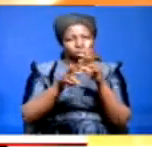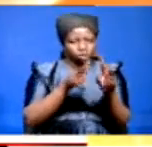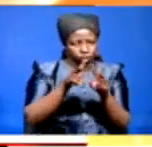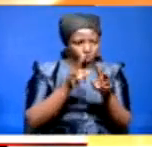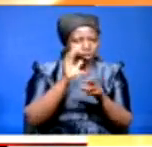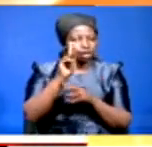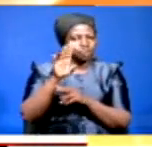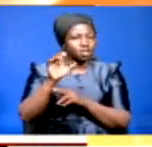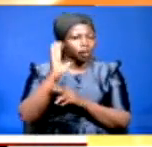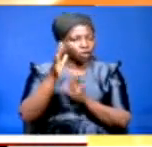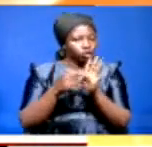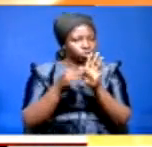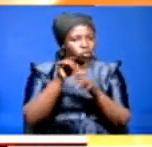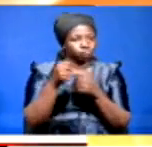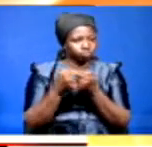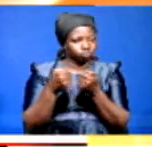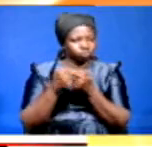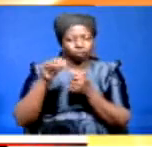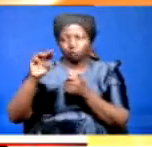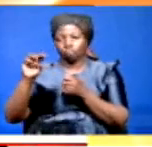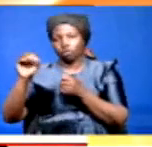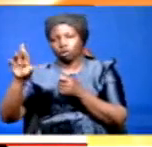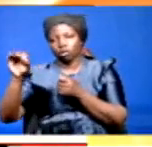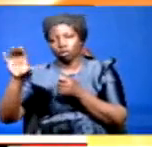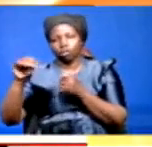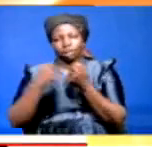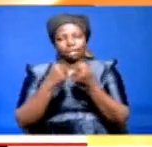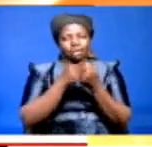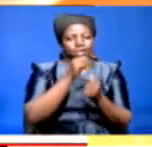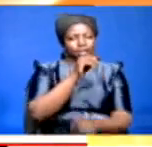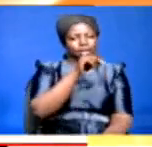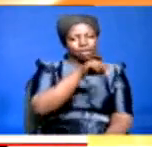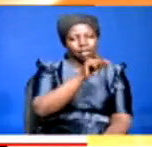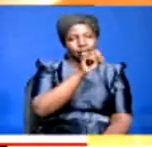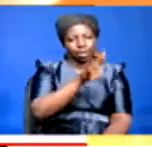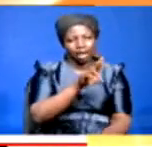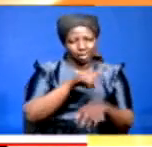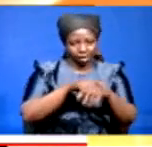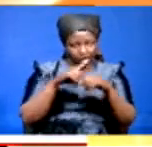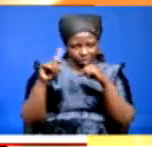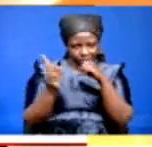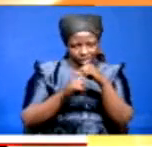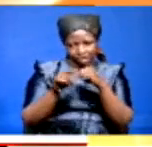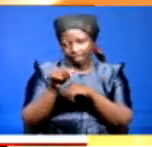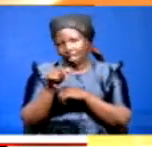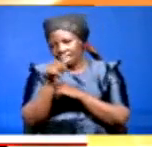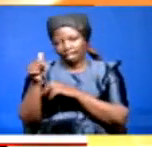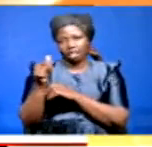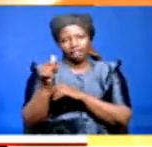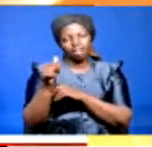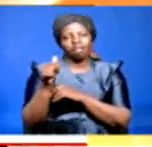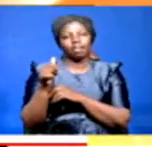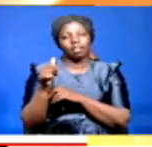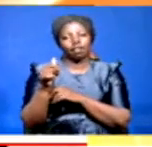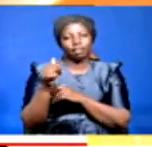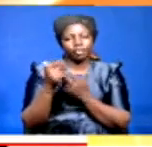the match between Morocco and Qatar from the Al-Thumana Stadium at 6 p.m. The other match pits all holders,